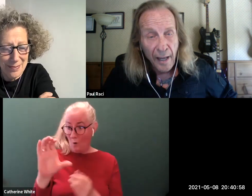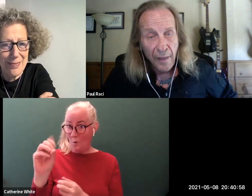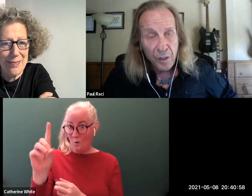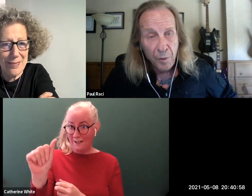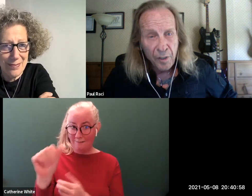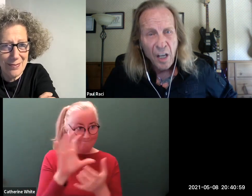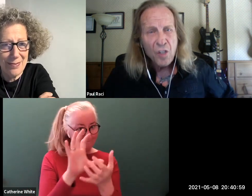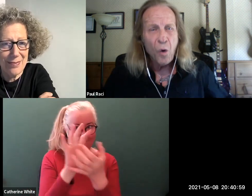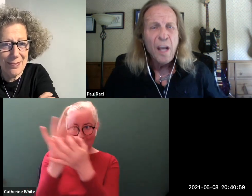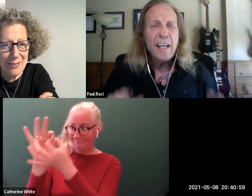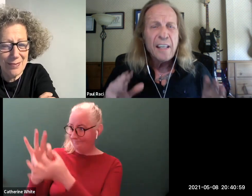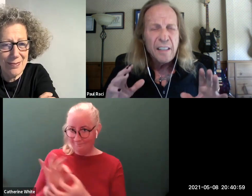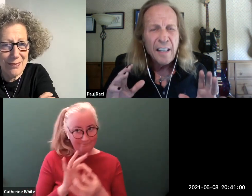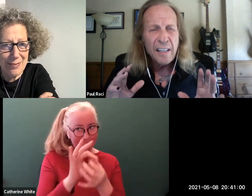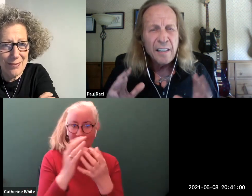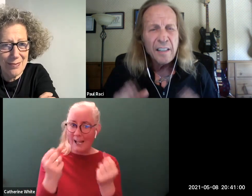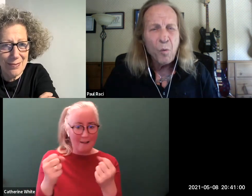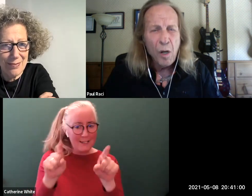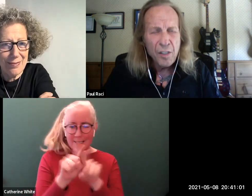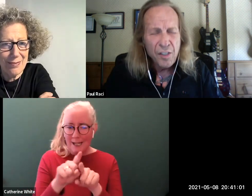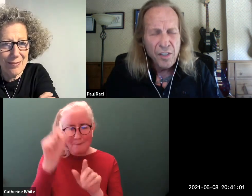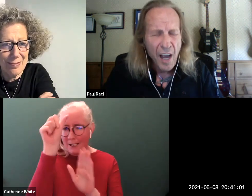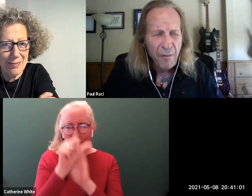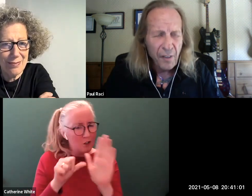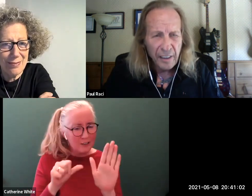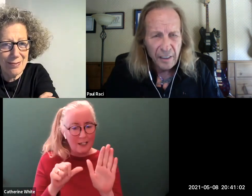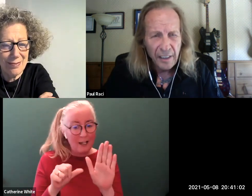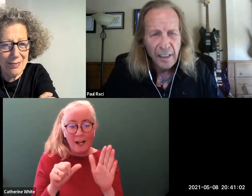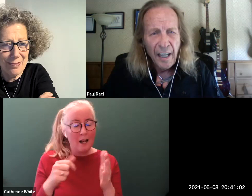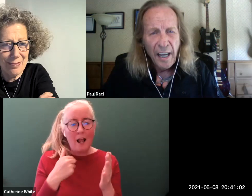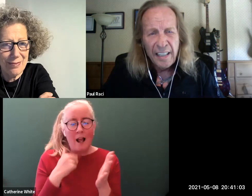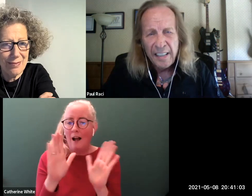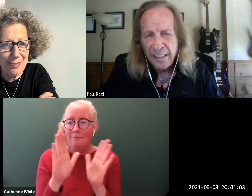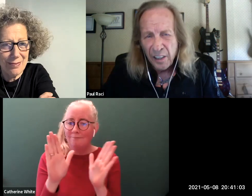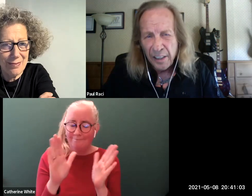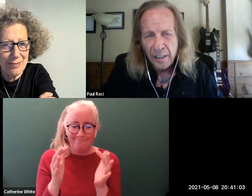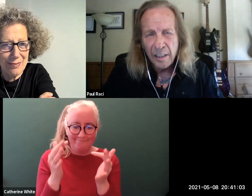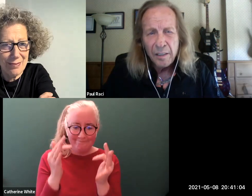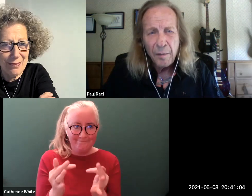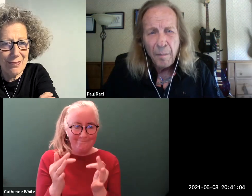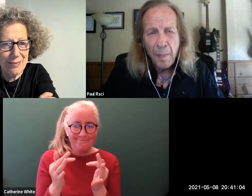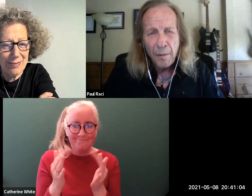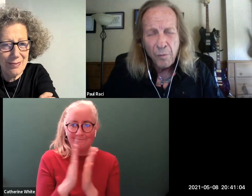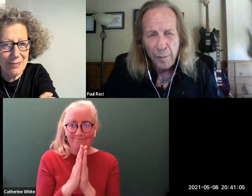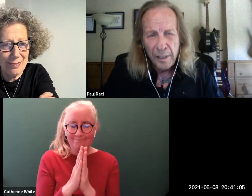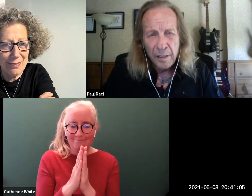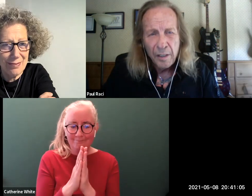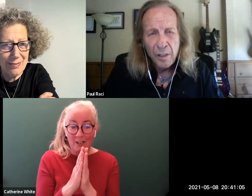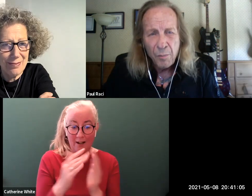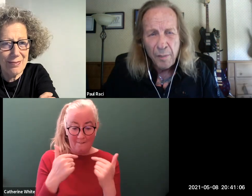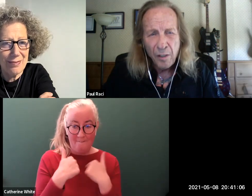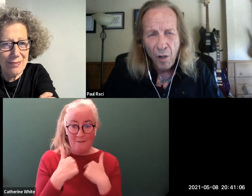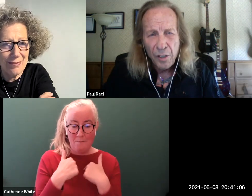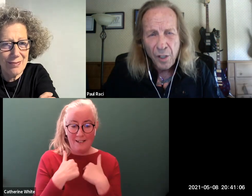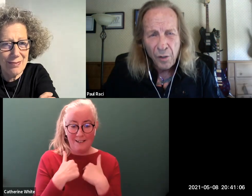that had that experience. So it was definitely a healing for me